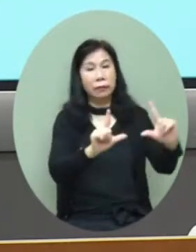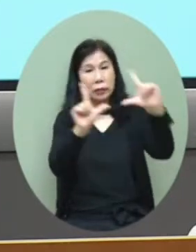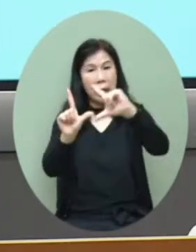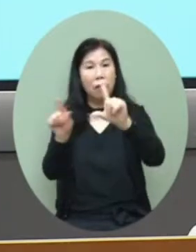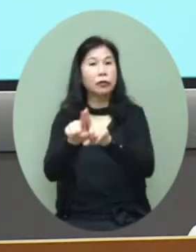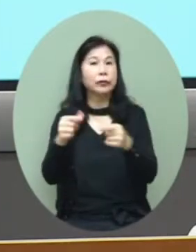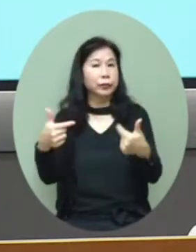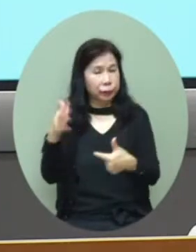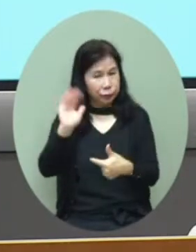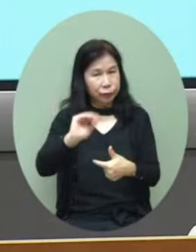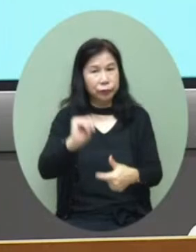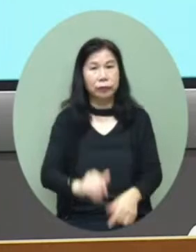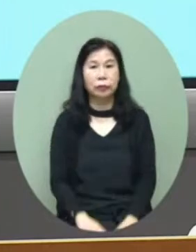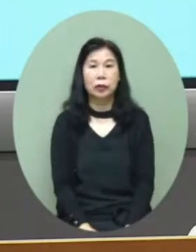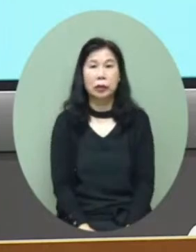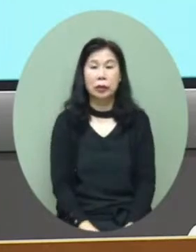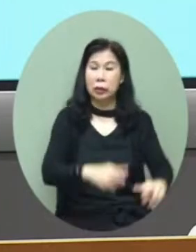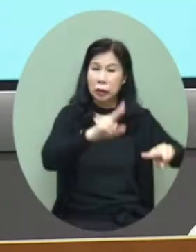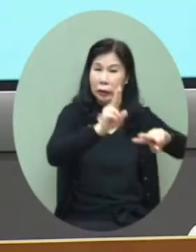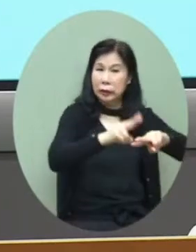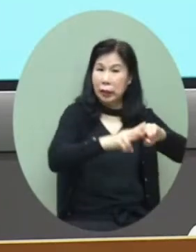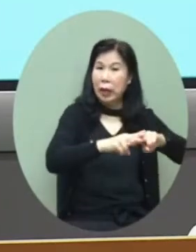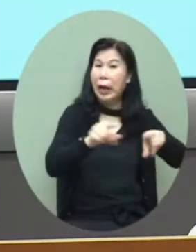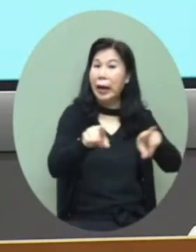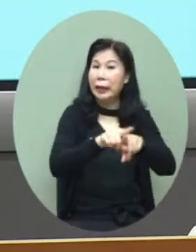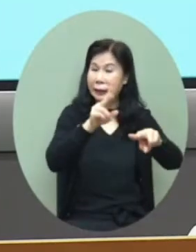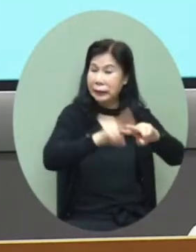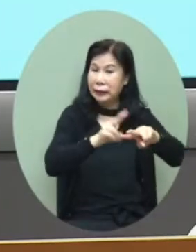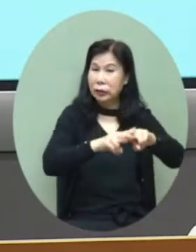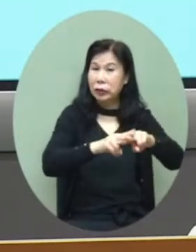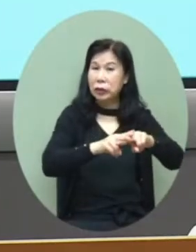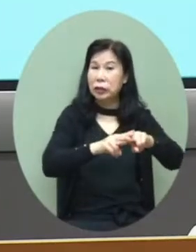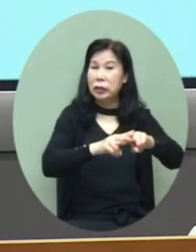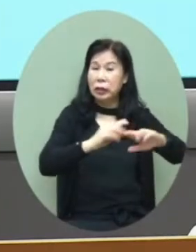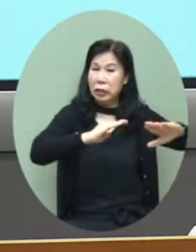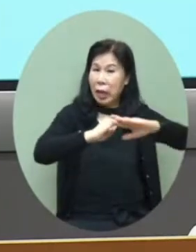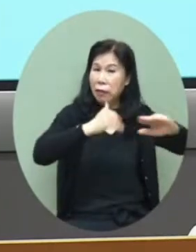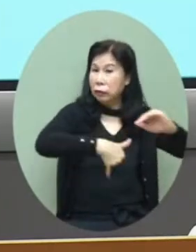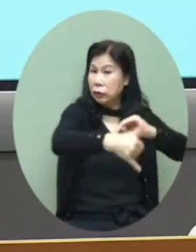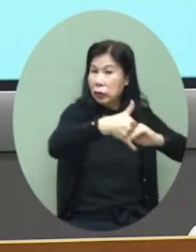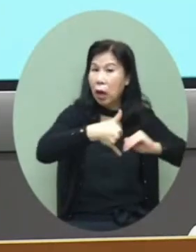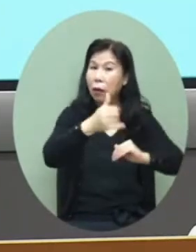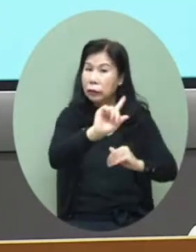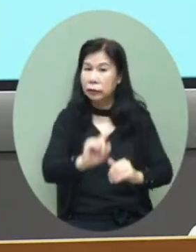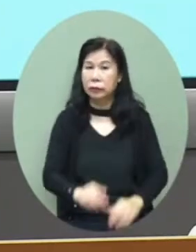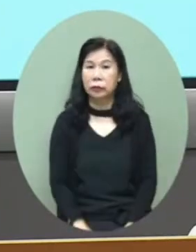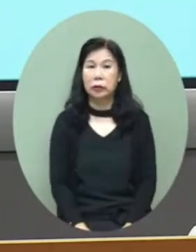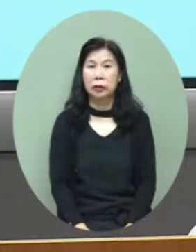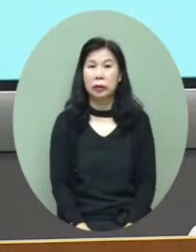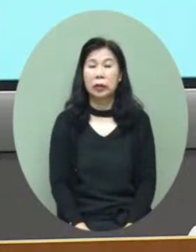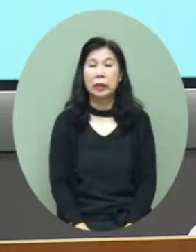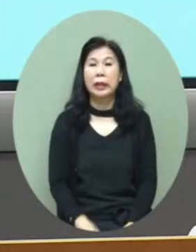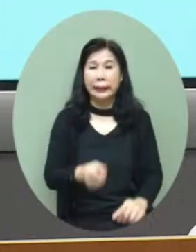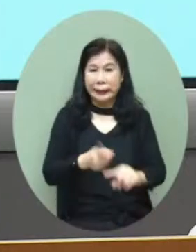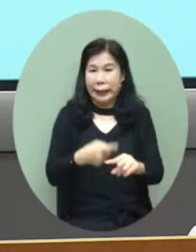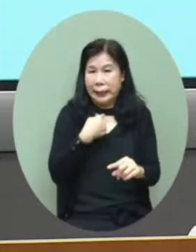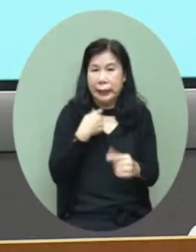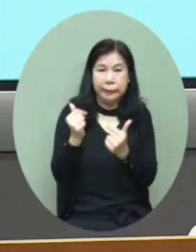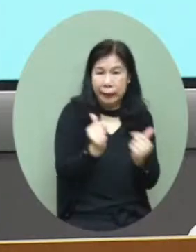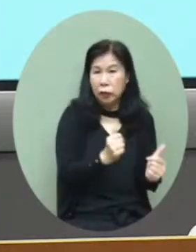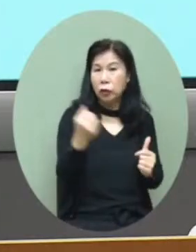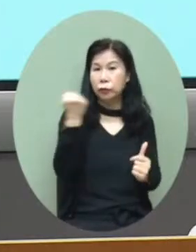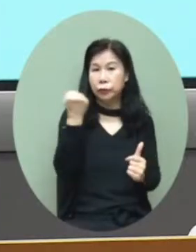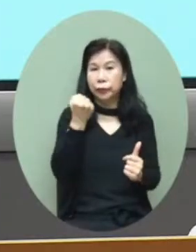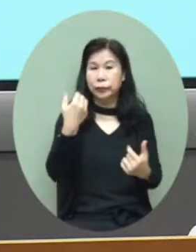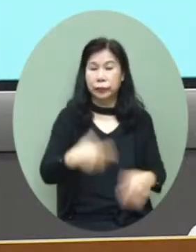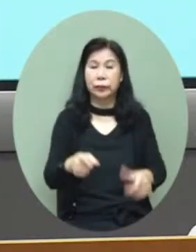in the community, and also to allow normal economic activities to take